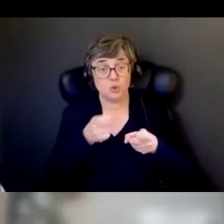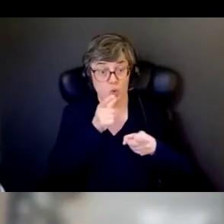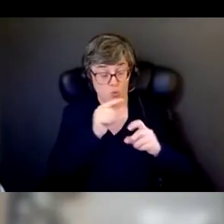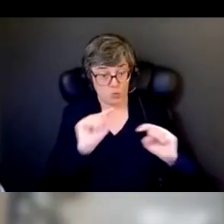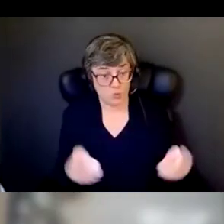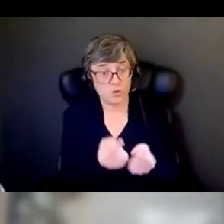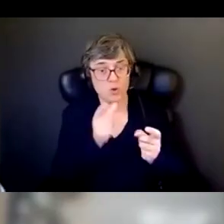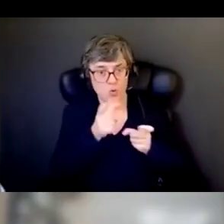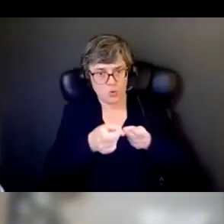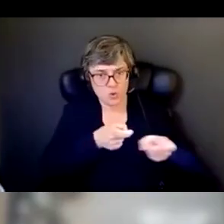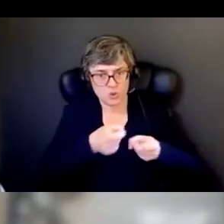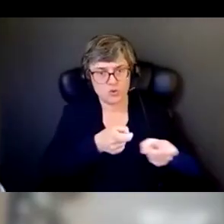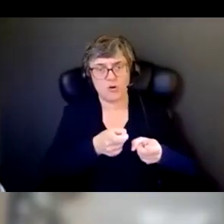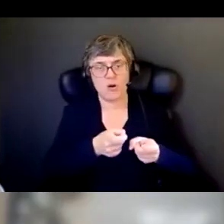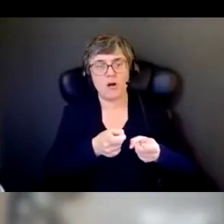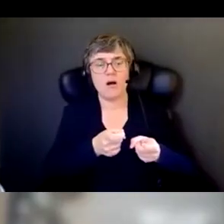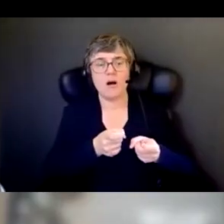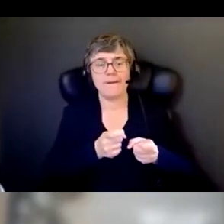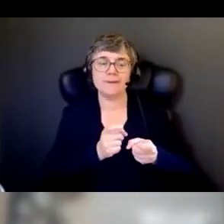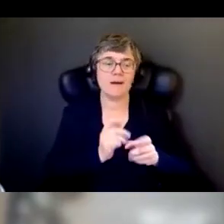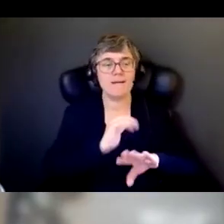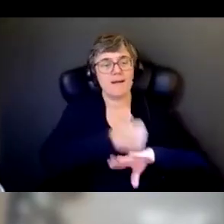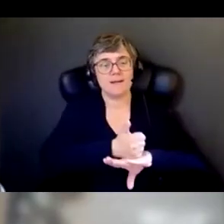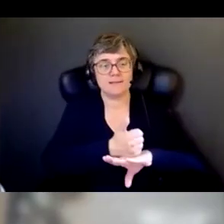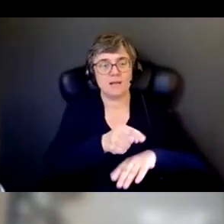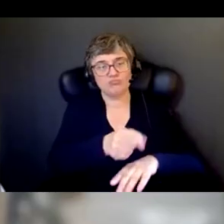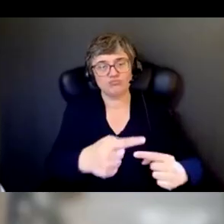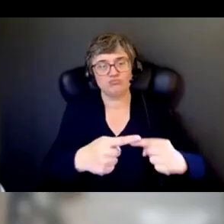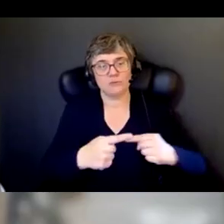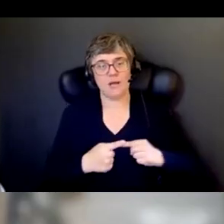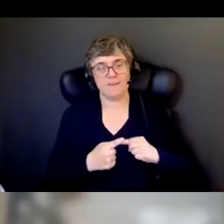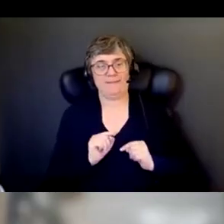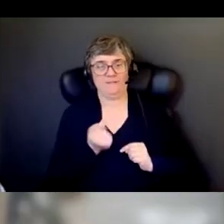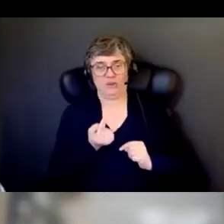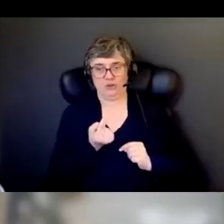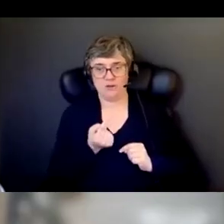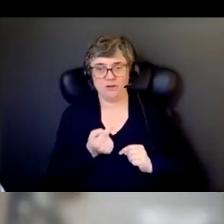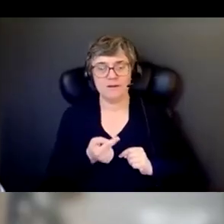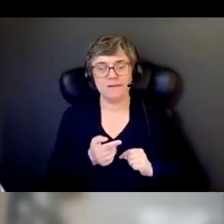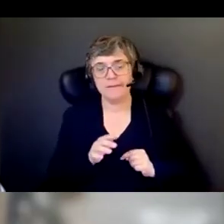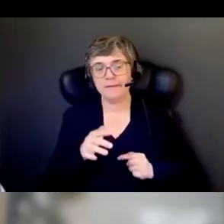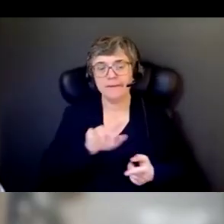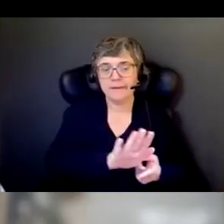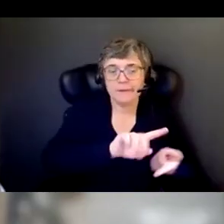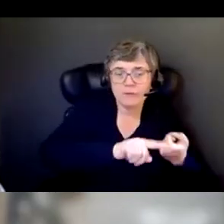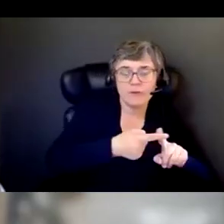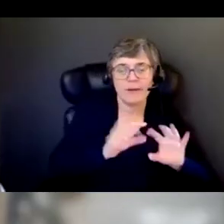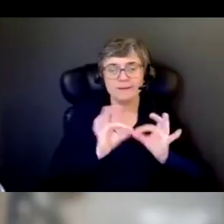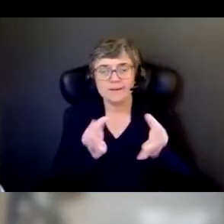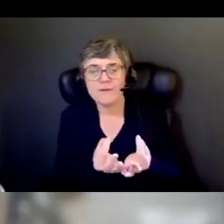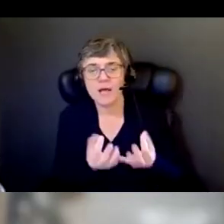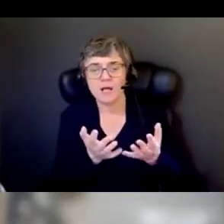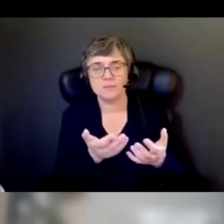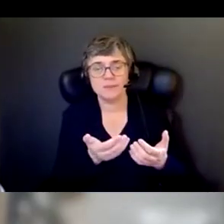talked about them, the Australian examples, like you can isolate people from friends and family, you can take over the legal instruments, they absorb the person into